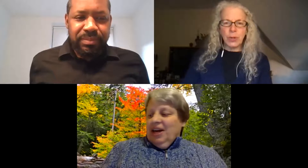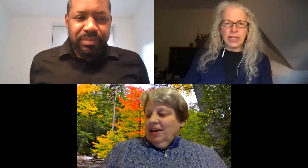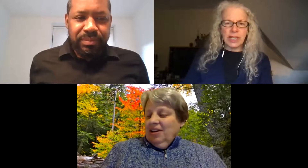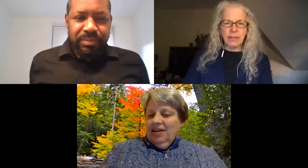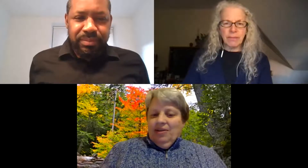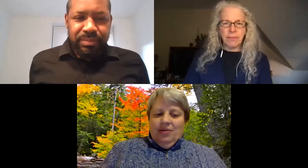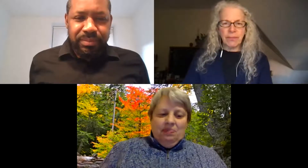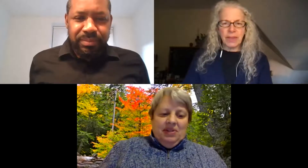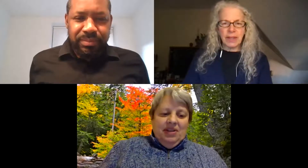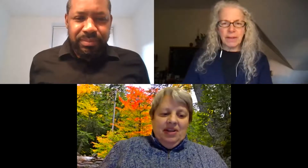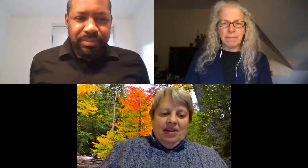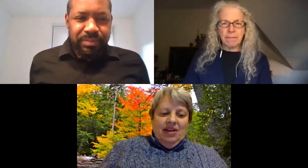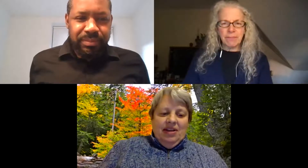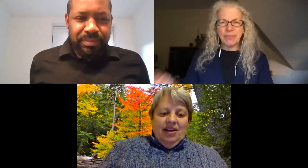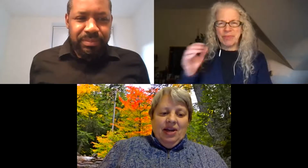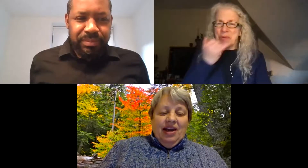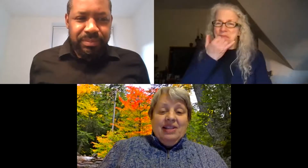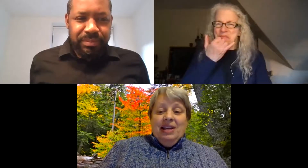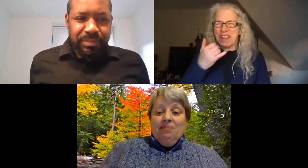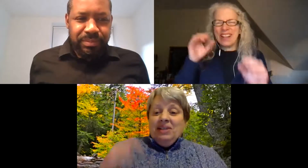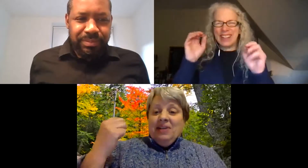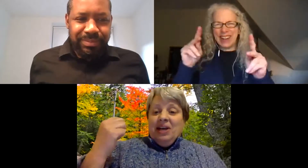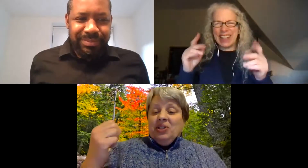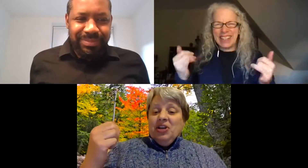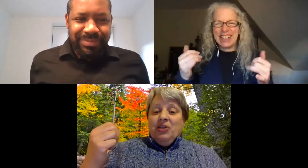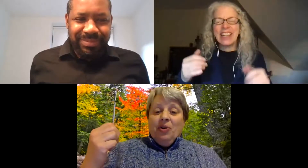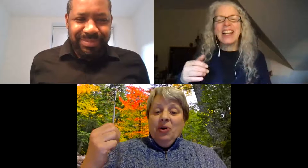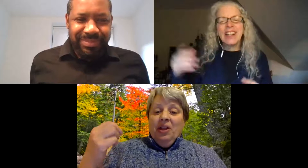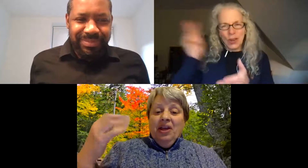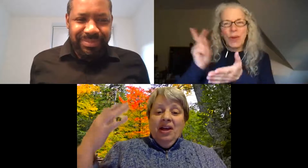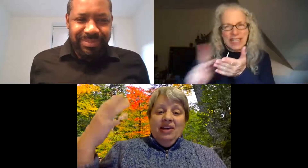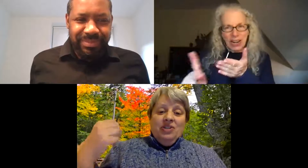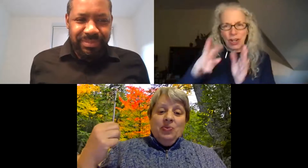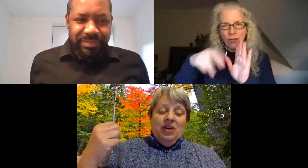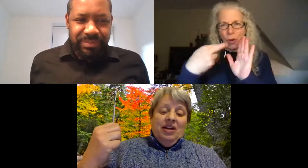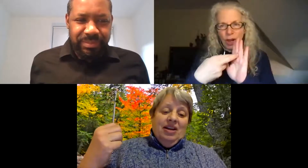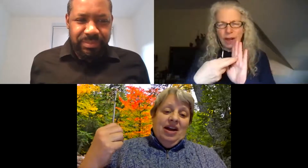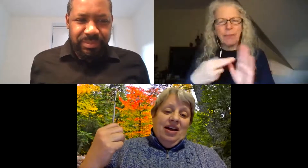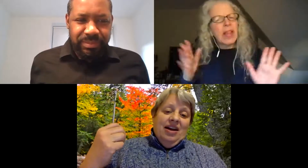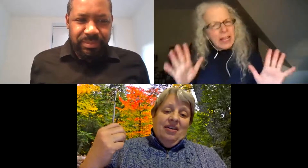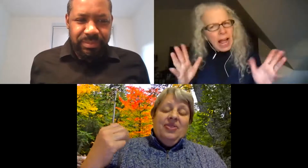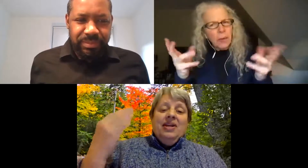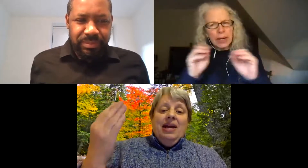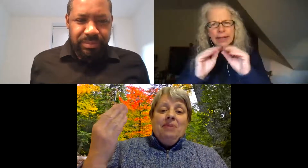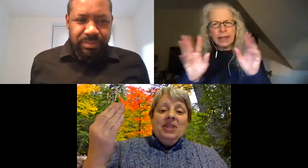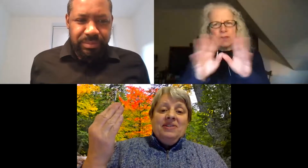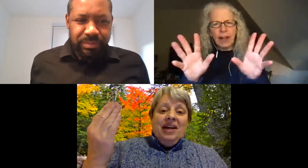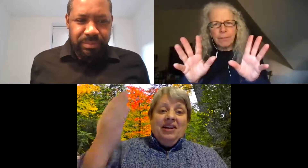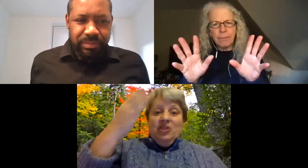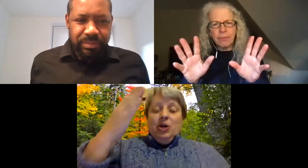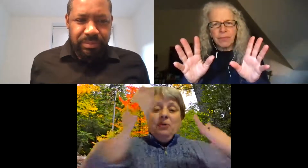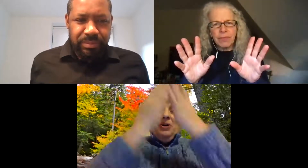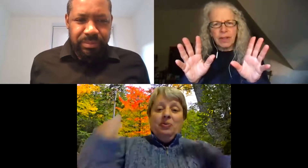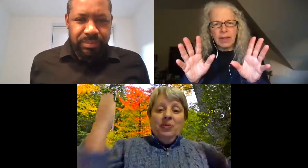You're muted still. Okay, in my secretary role, I just want to, the name of the